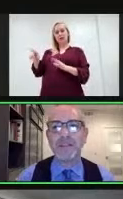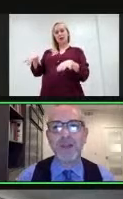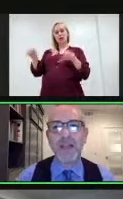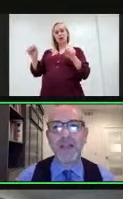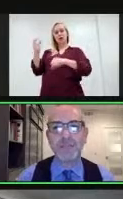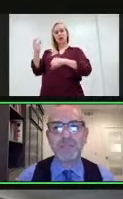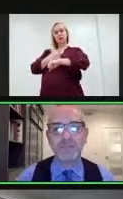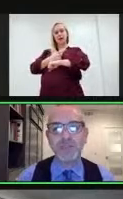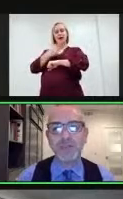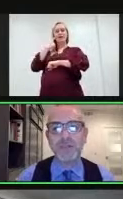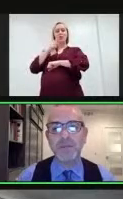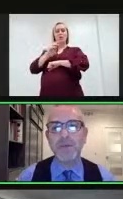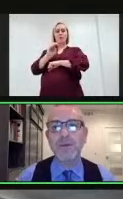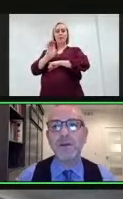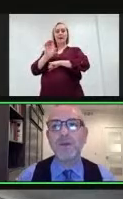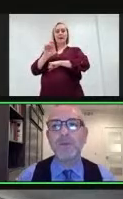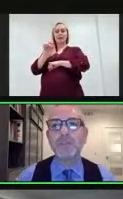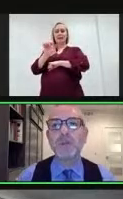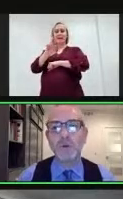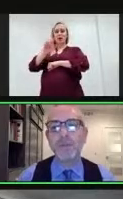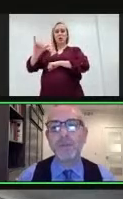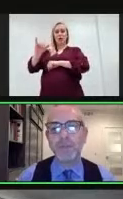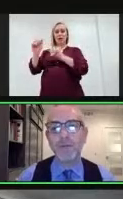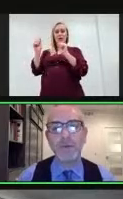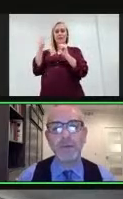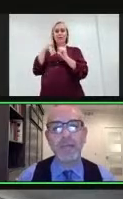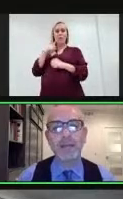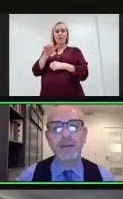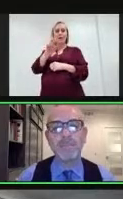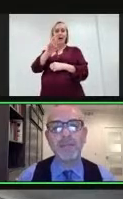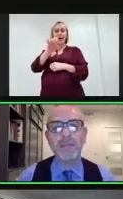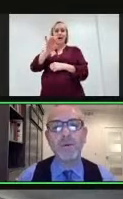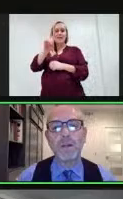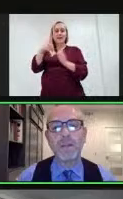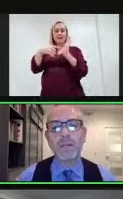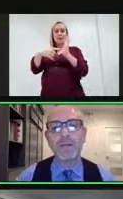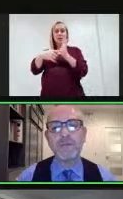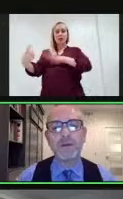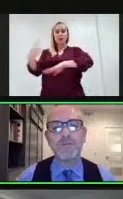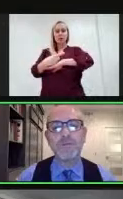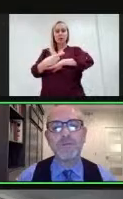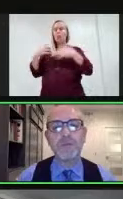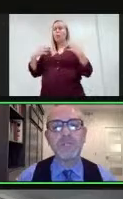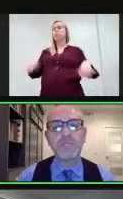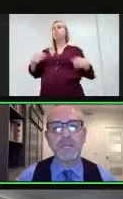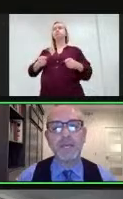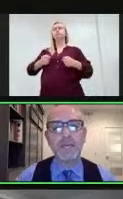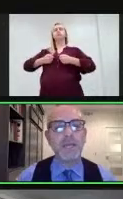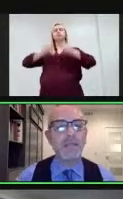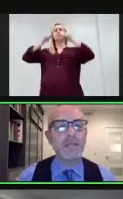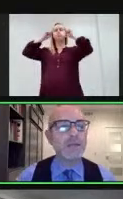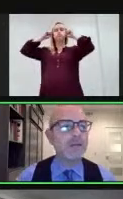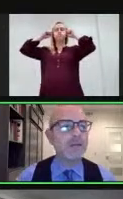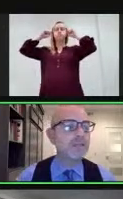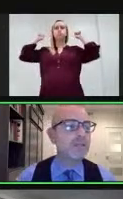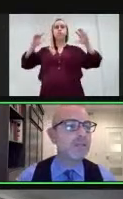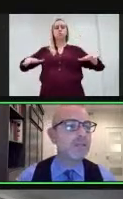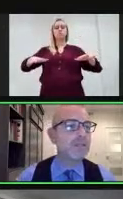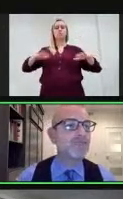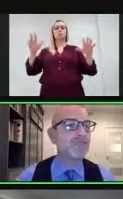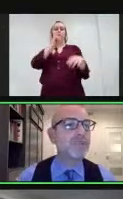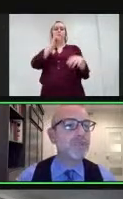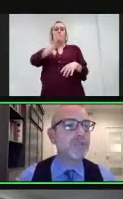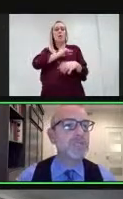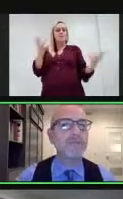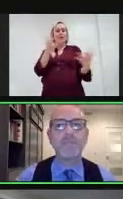McNary for AVID Demonstration Day and were totally blown away by the quality of what they're seeing,